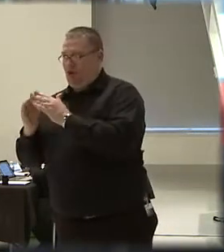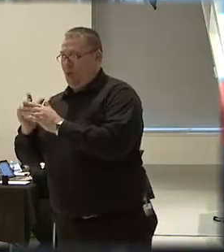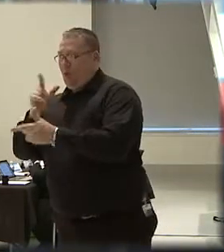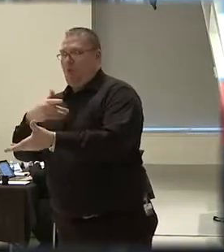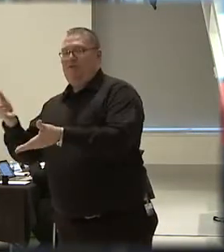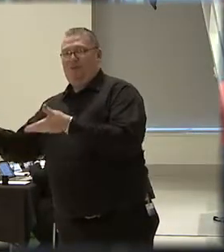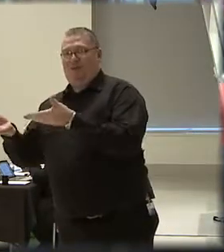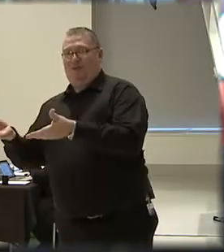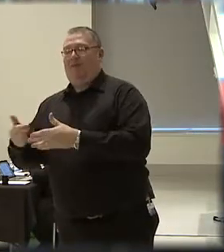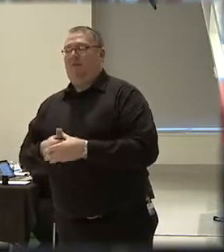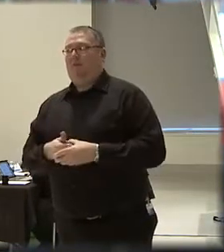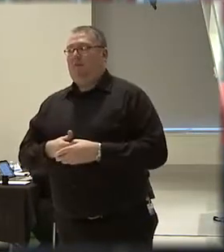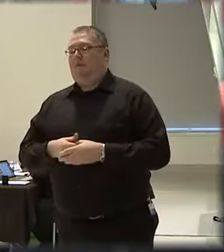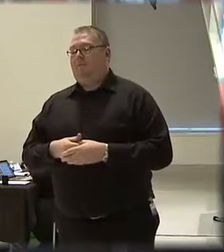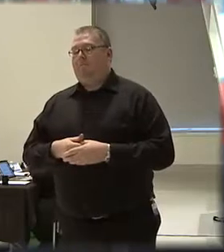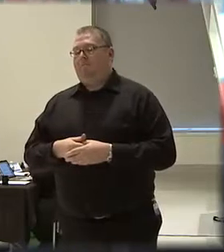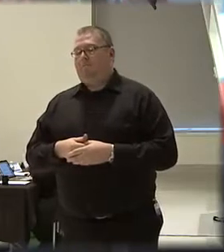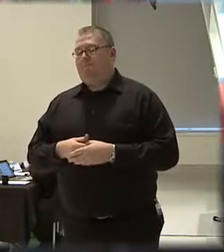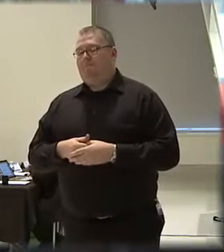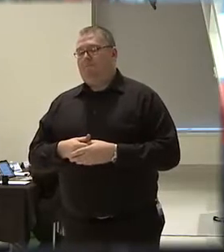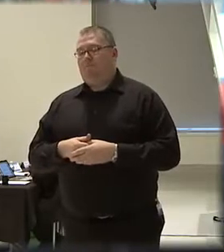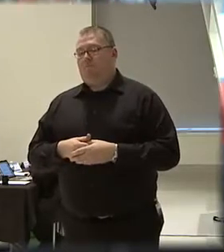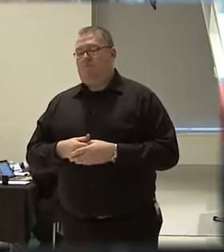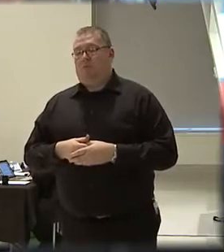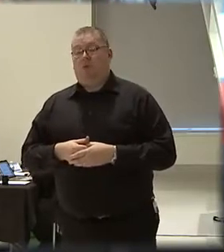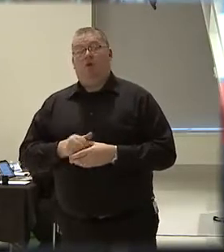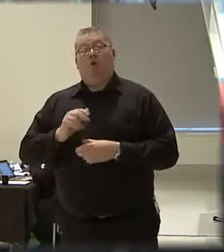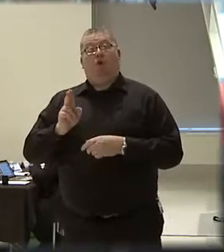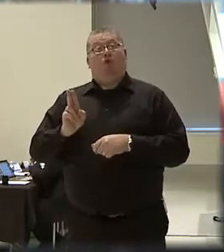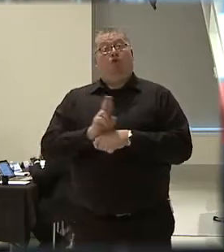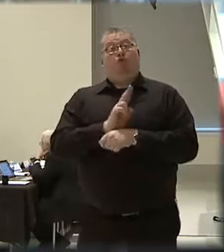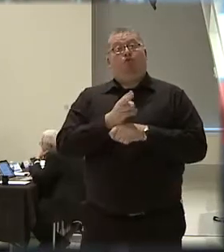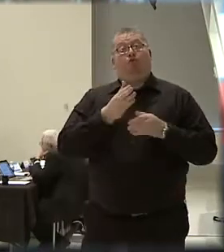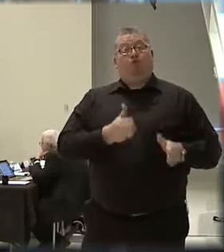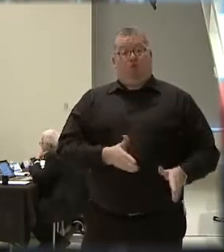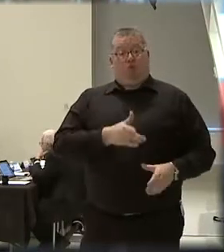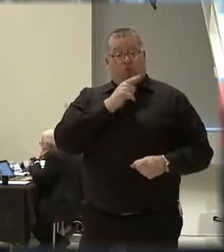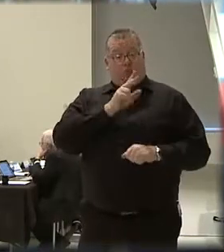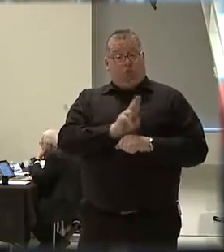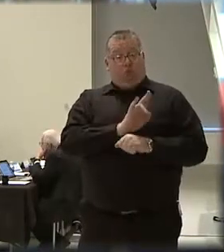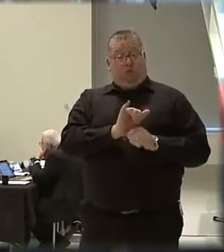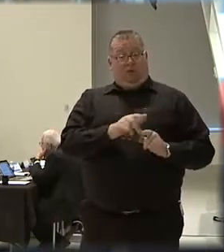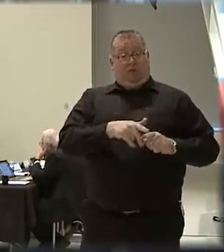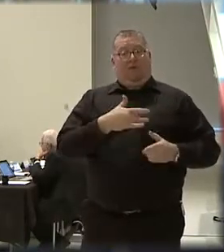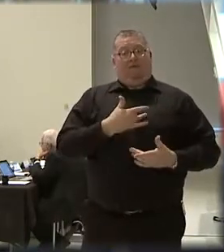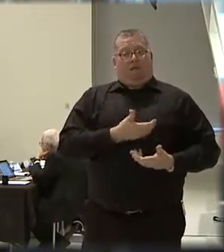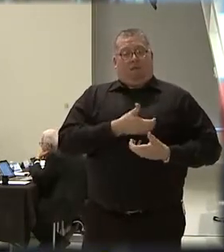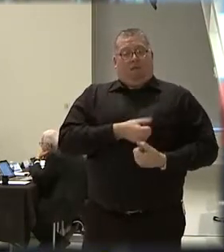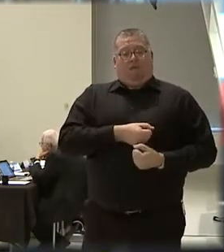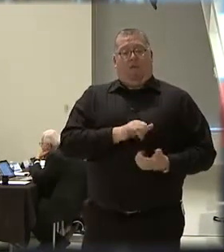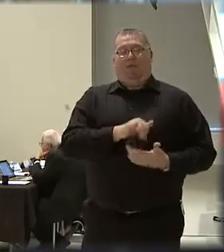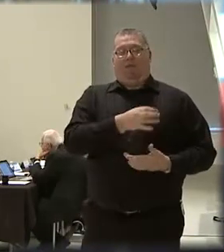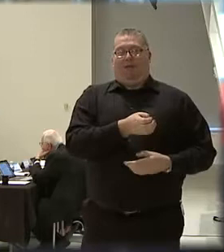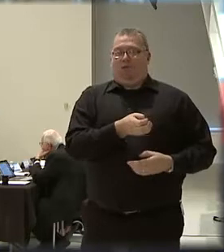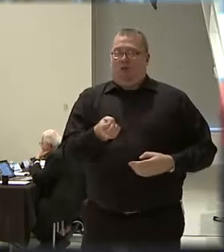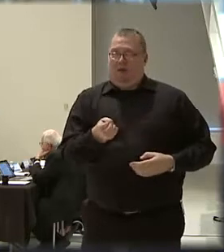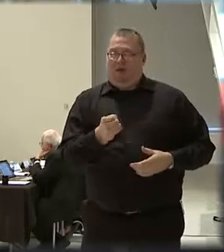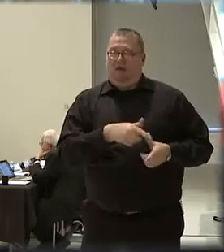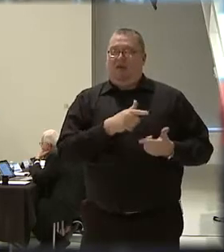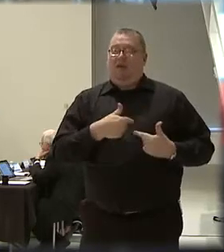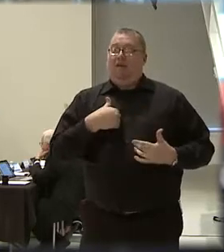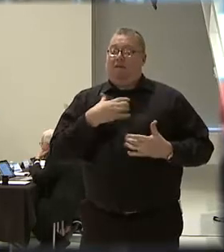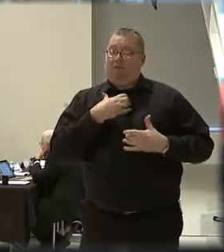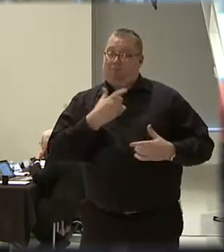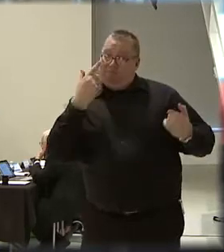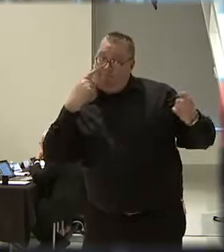served. The end user of any tool must have confidence in that tool and the desired result of